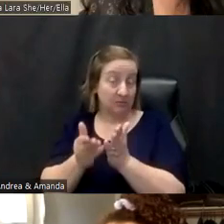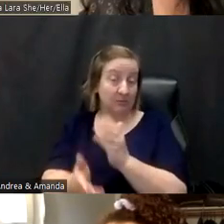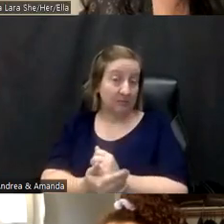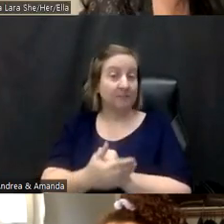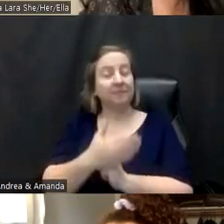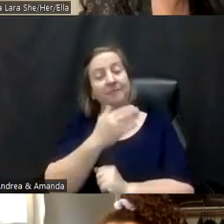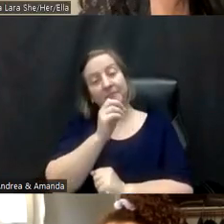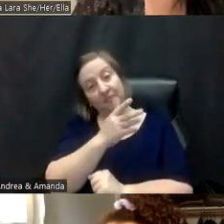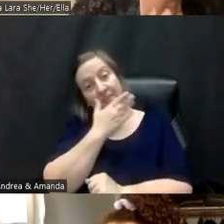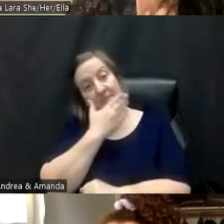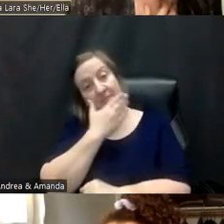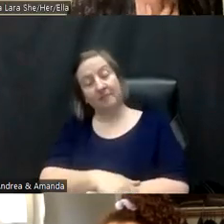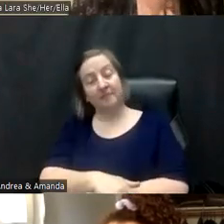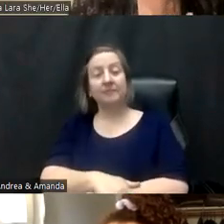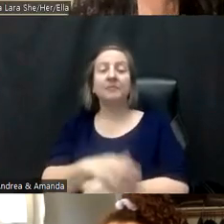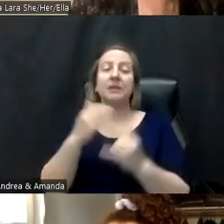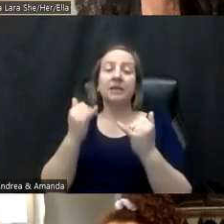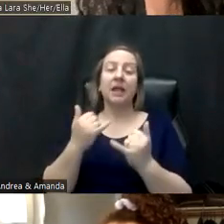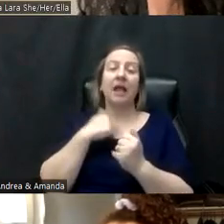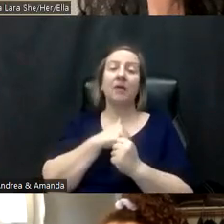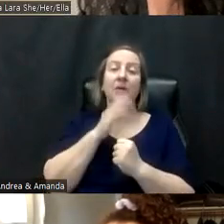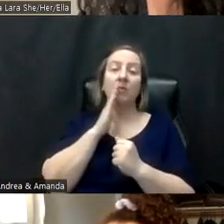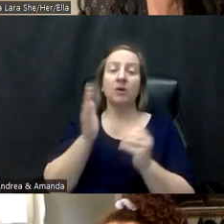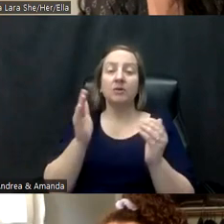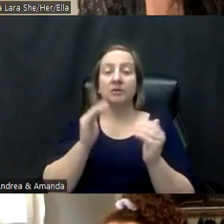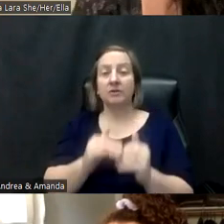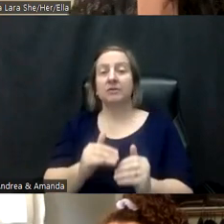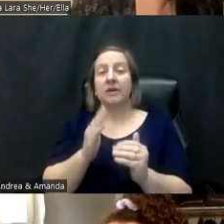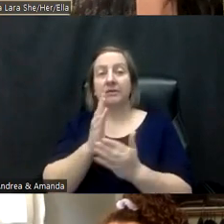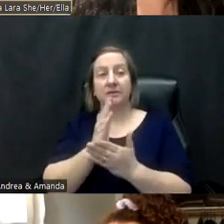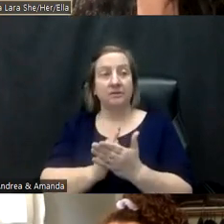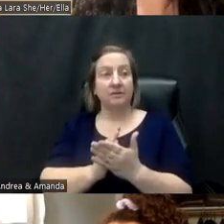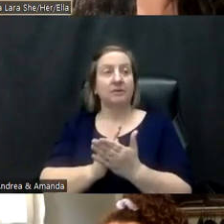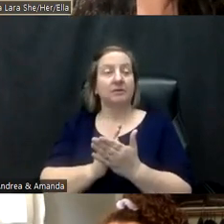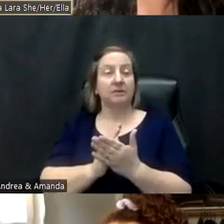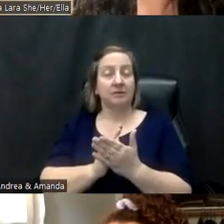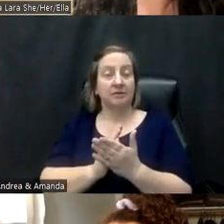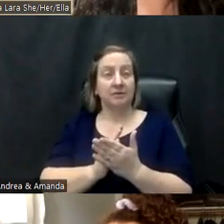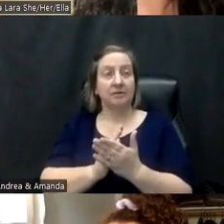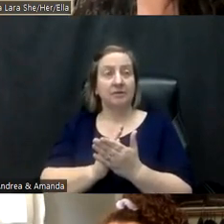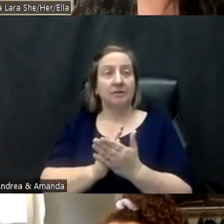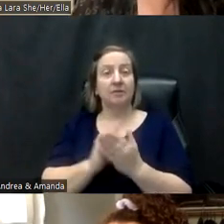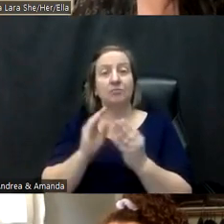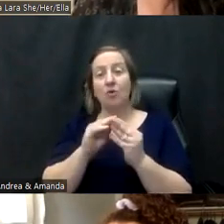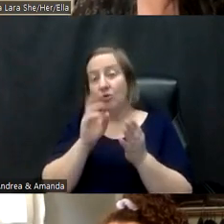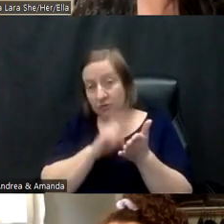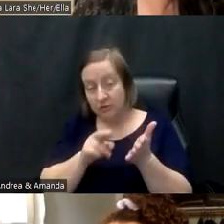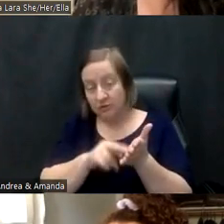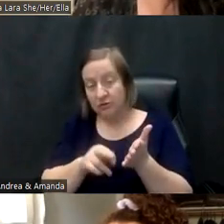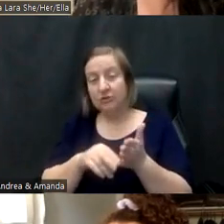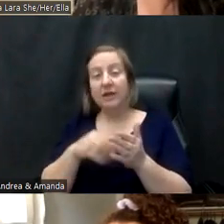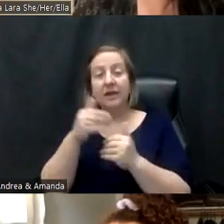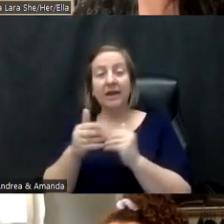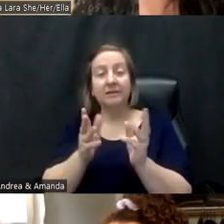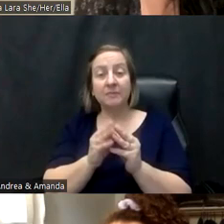Thank you. And now we're gonna go to the next steps and further research. At the next meeting,